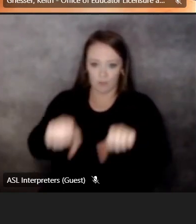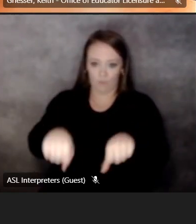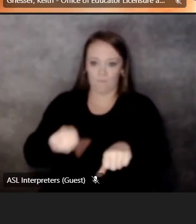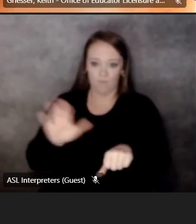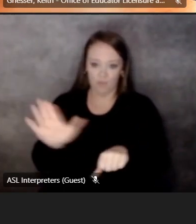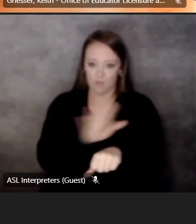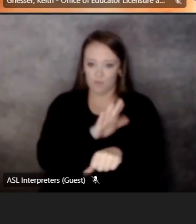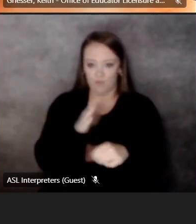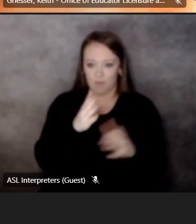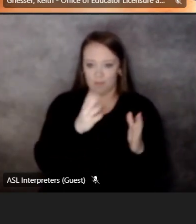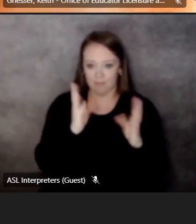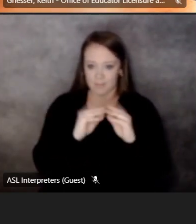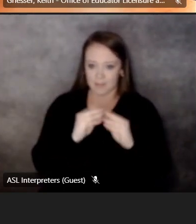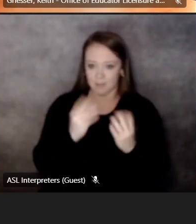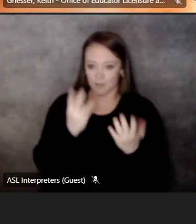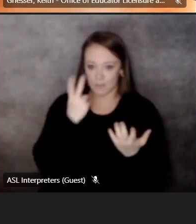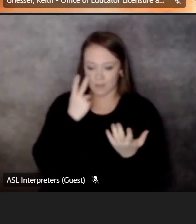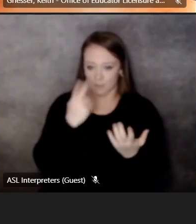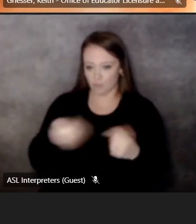what y'all want to talk about.